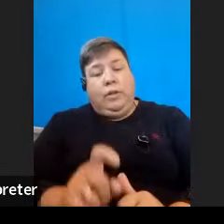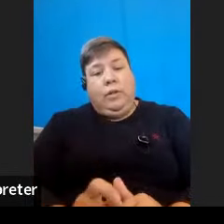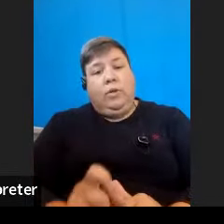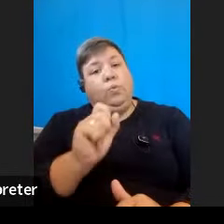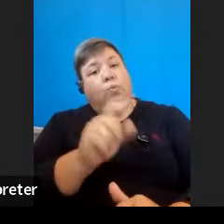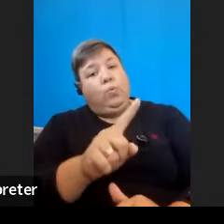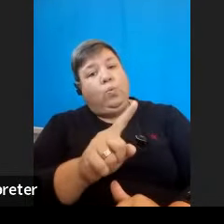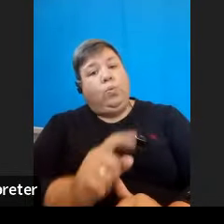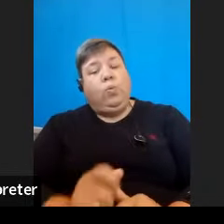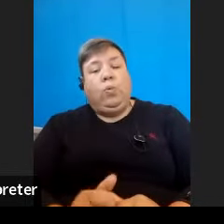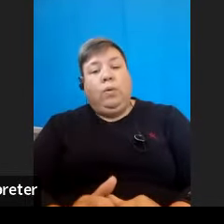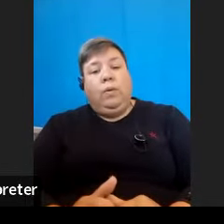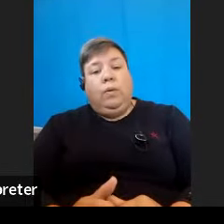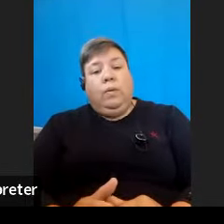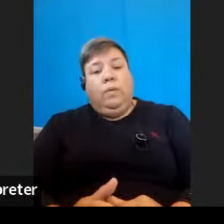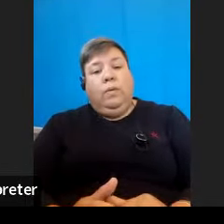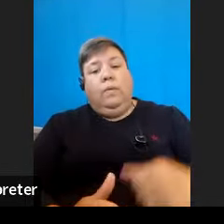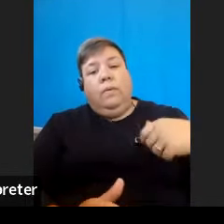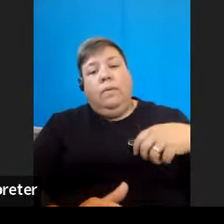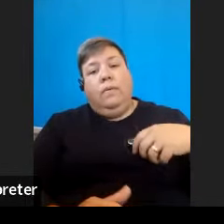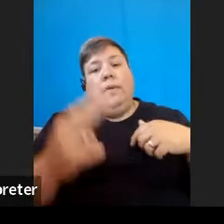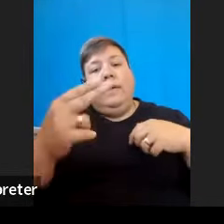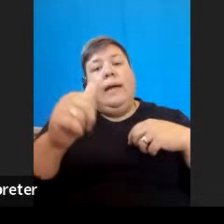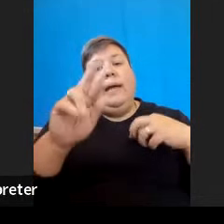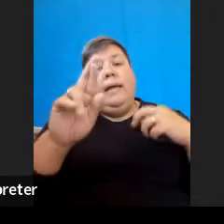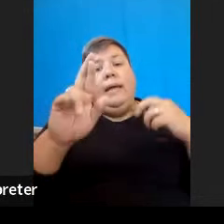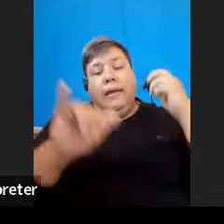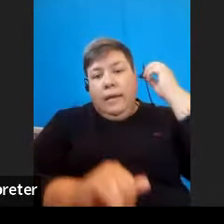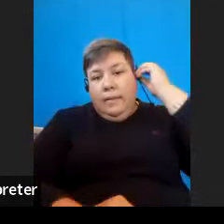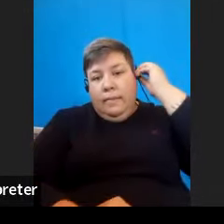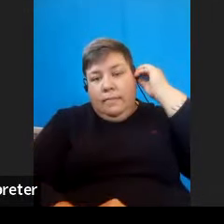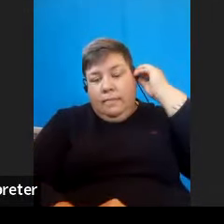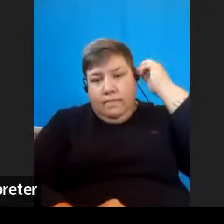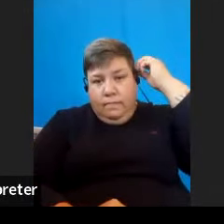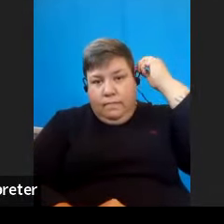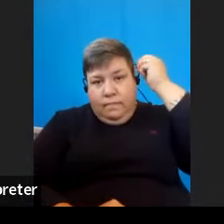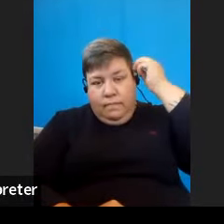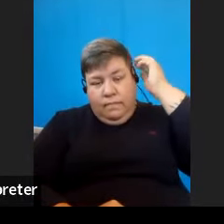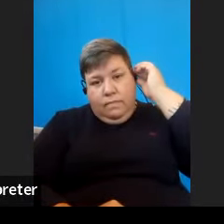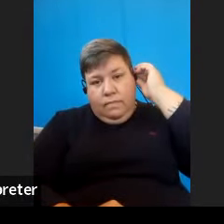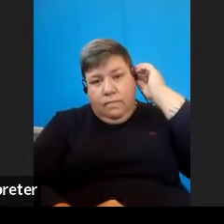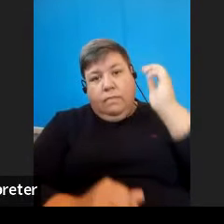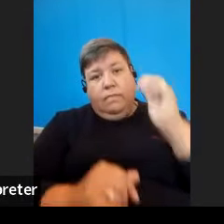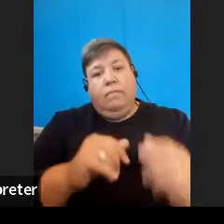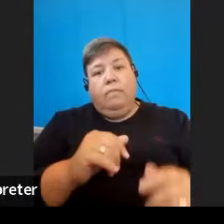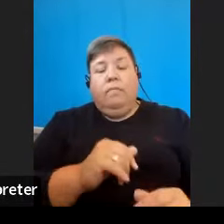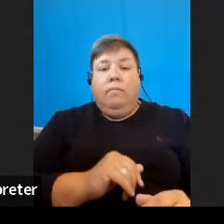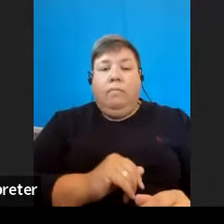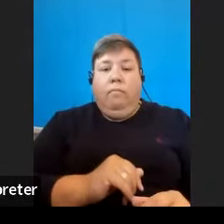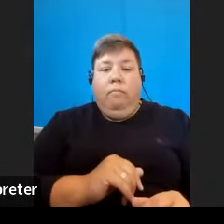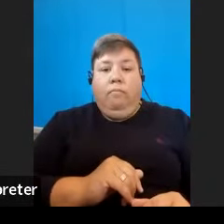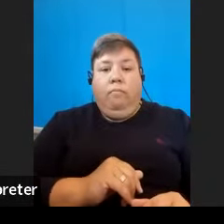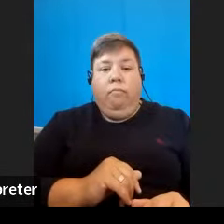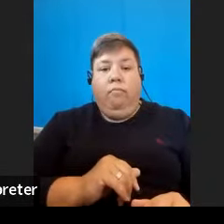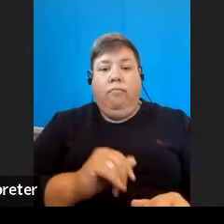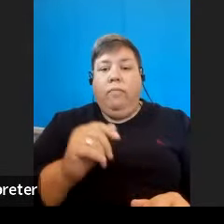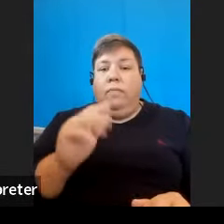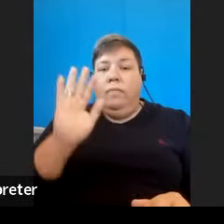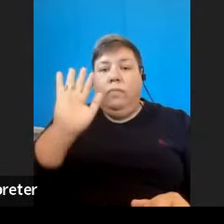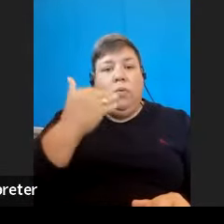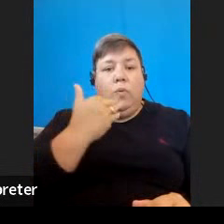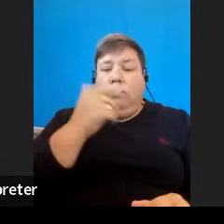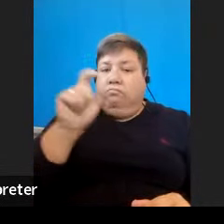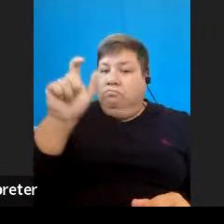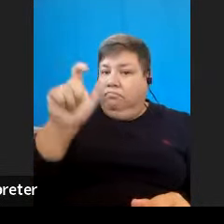to Harry. The question is coming from anonymous, unfortunately, so we can't identify you, but the question is